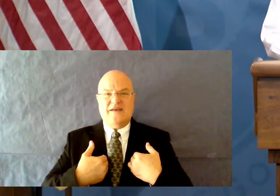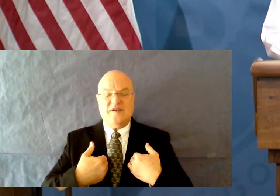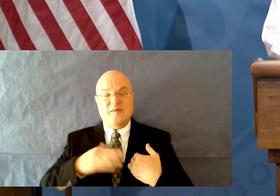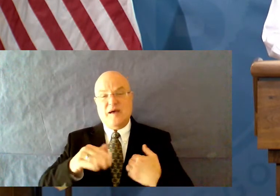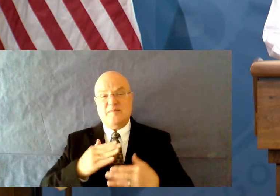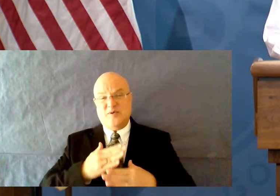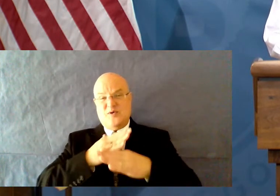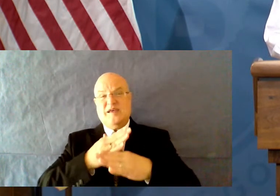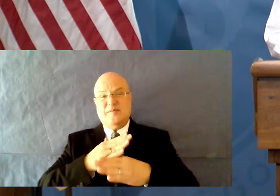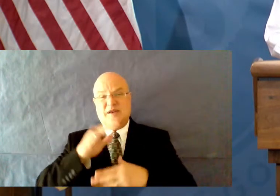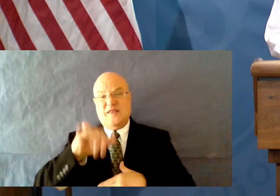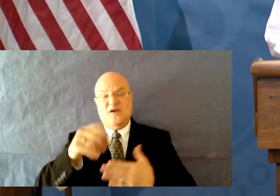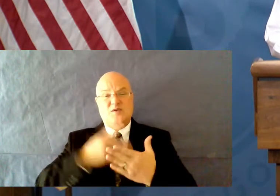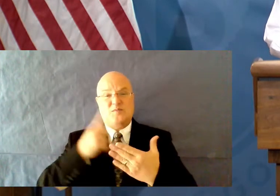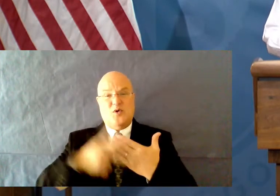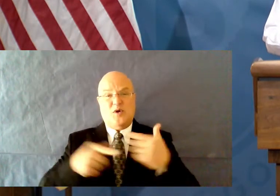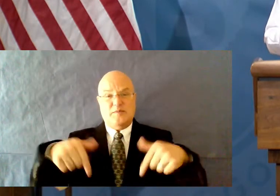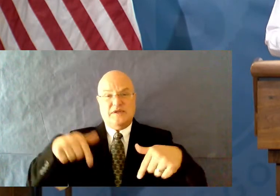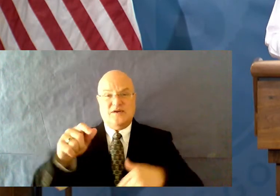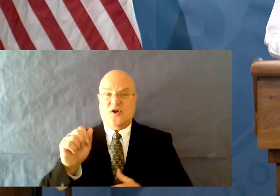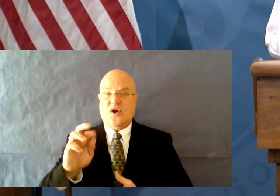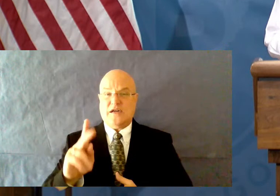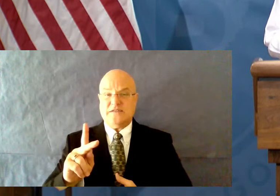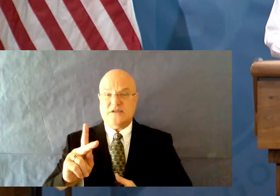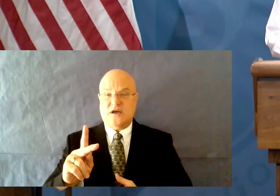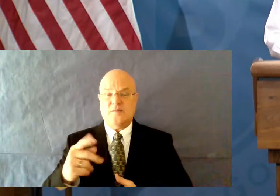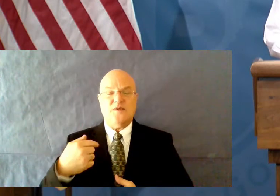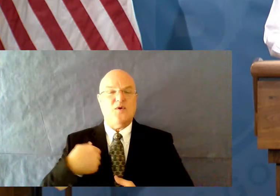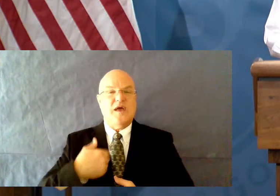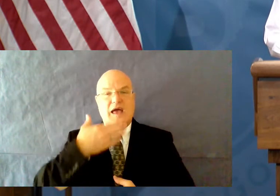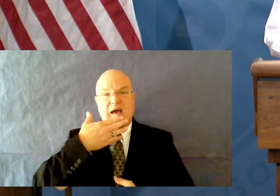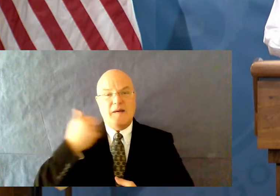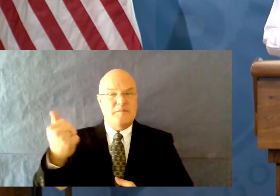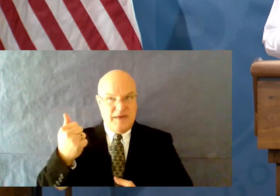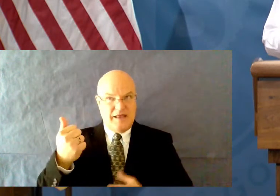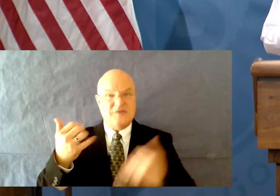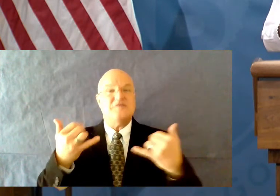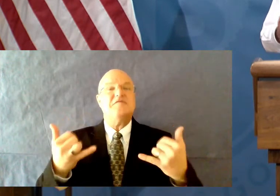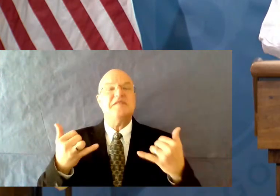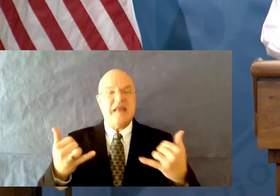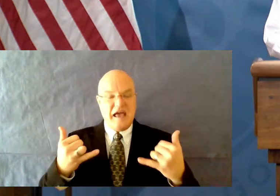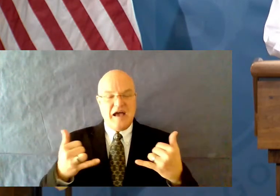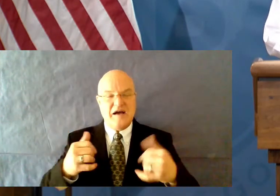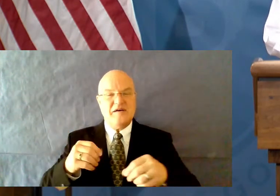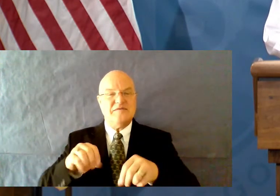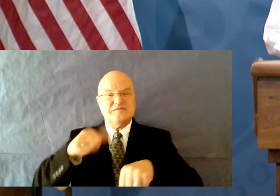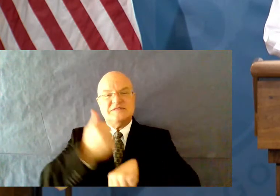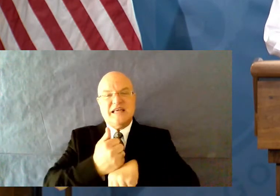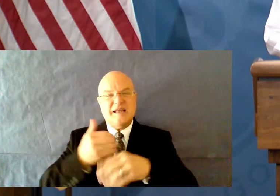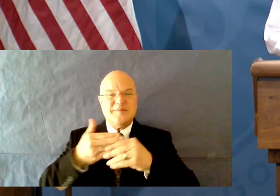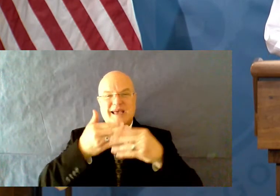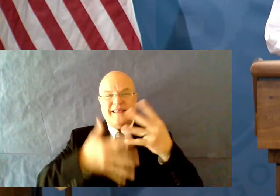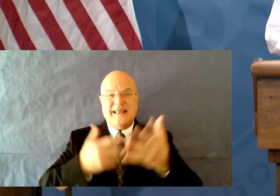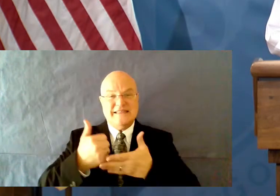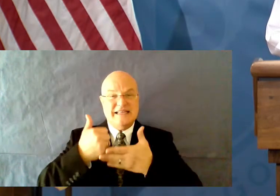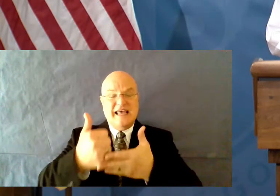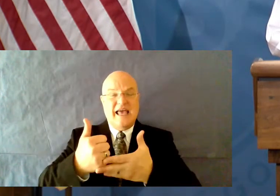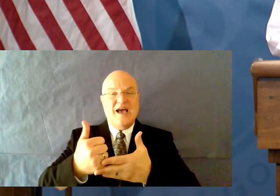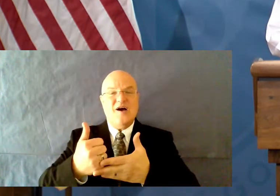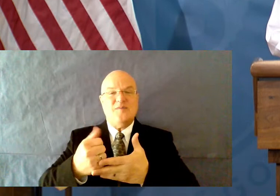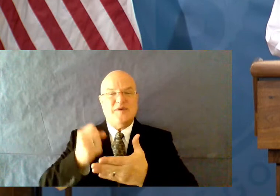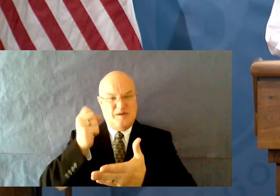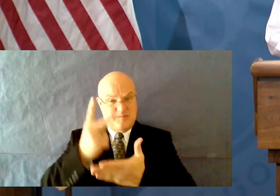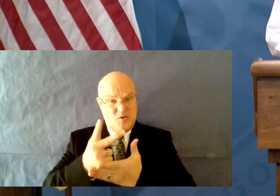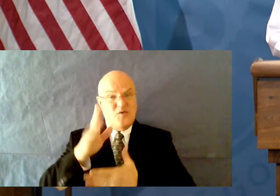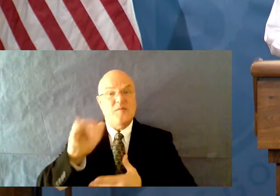those programs in Arkansas. We've got better at it. We've put in some guidelines to help them that have to be approved